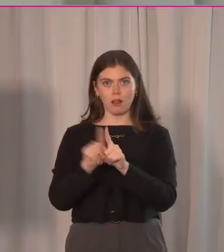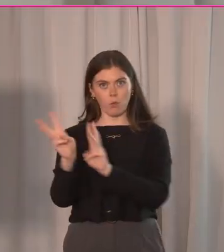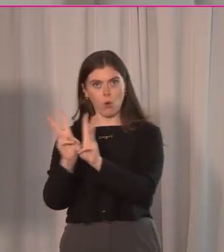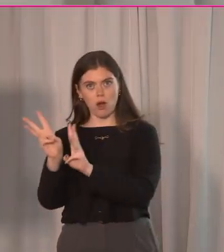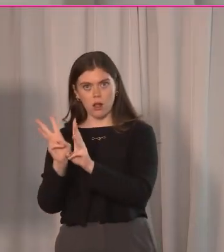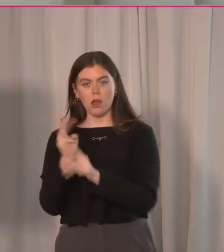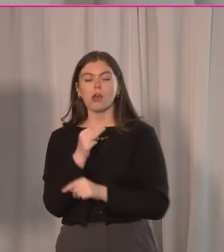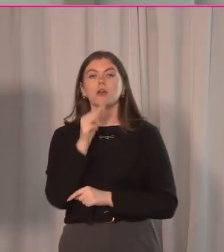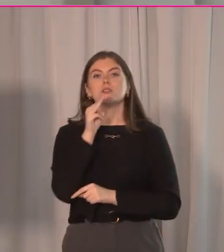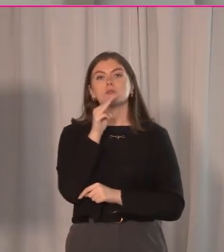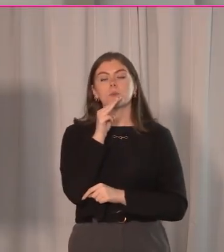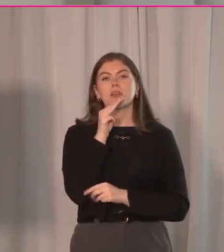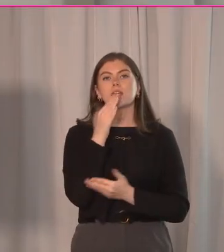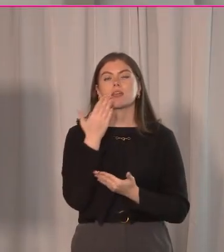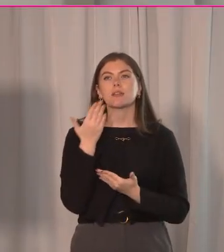think we need to